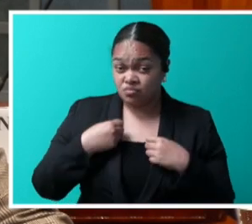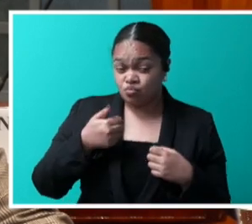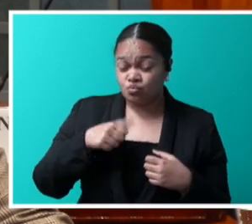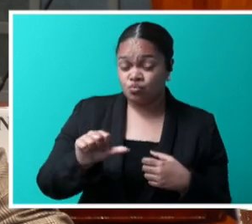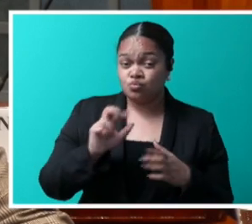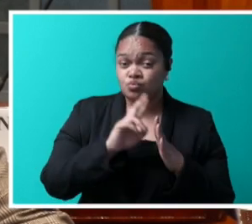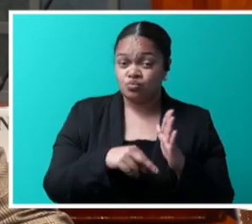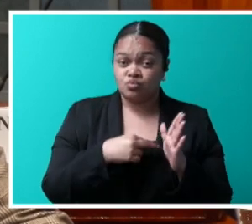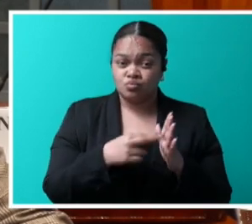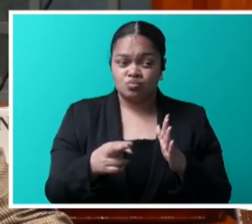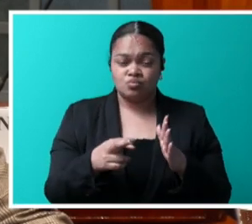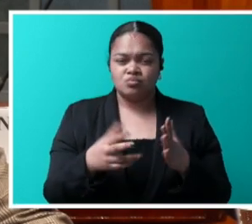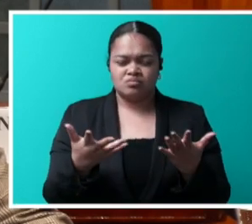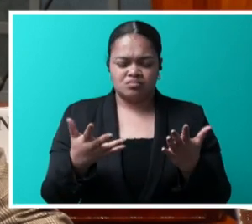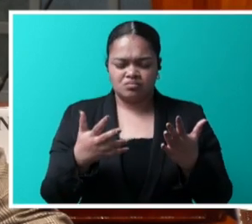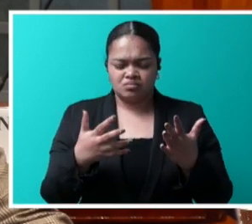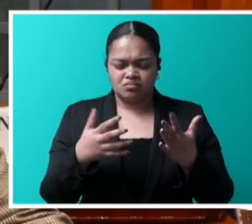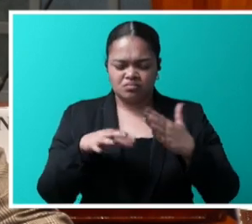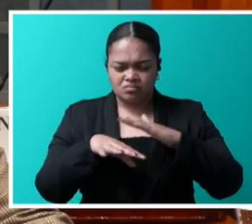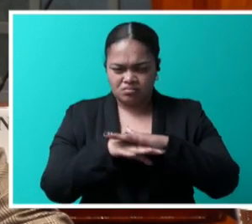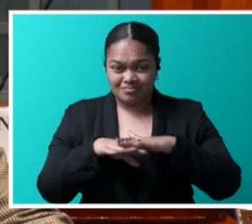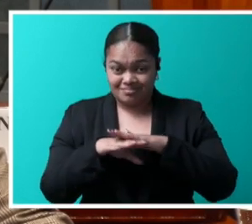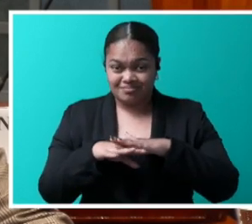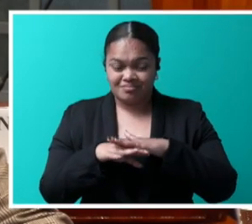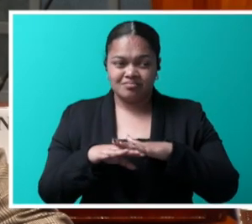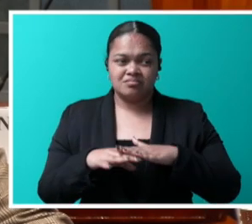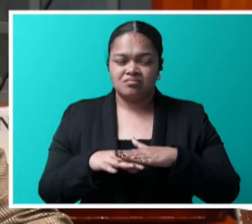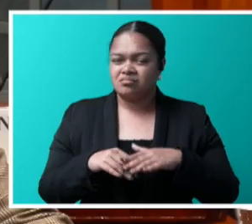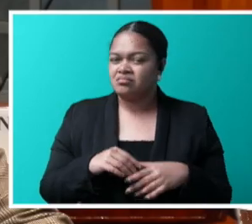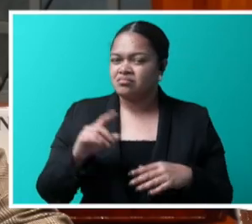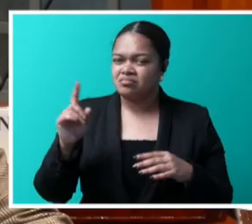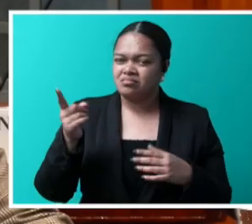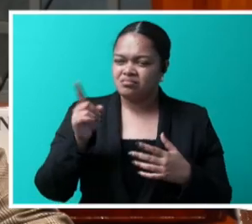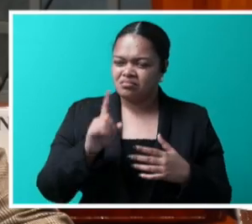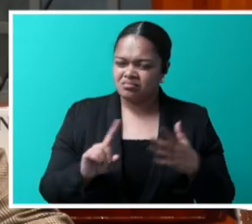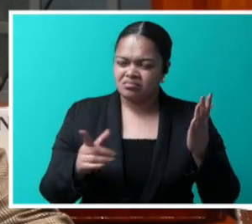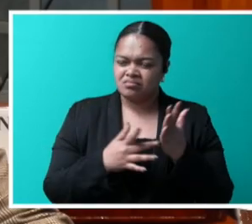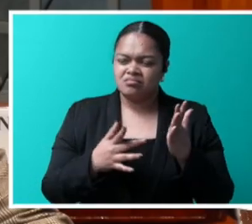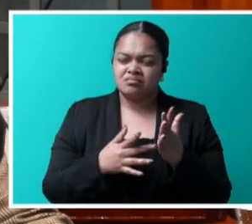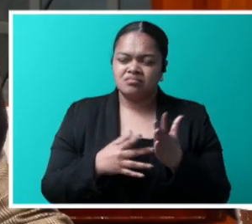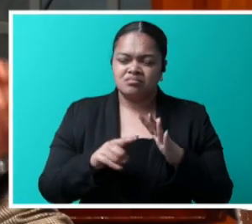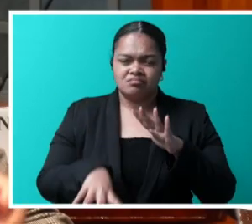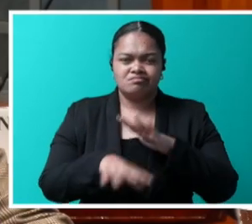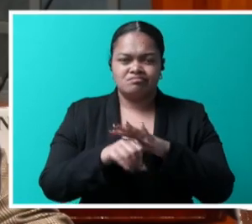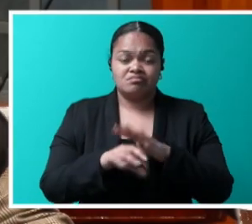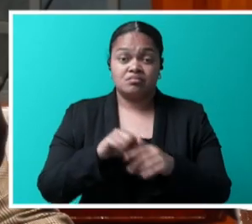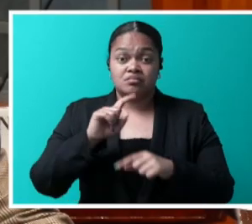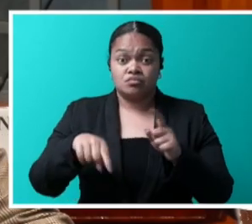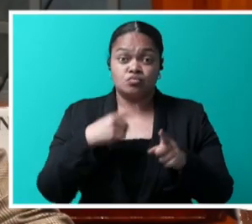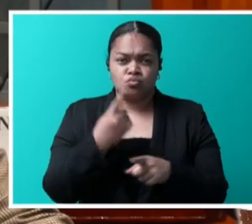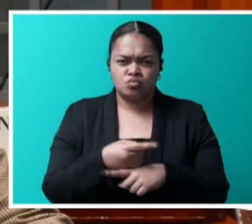conventional ground-based method, electrical resistivity topography, that means the geologists